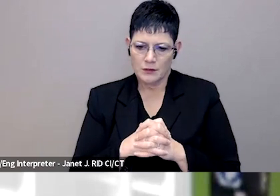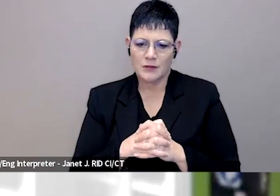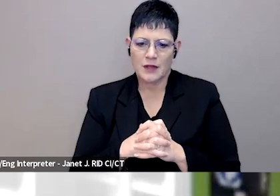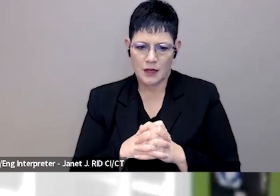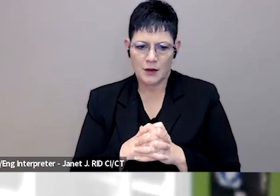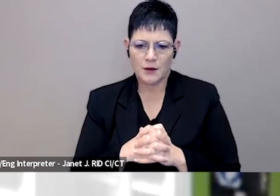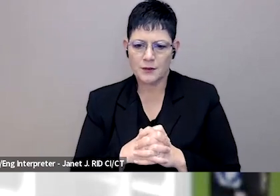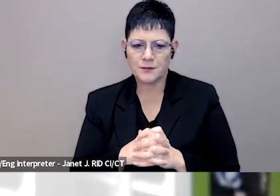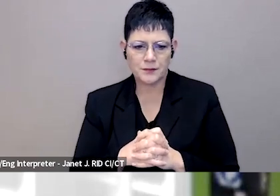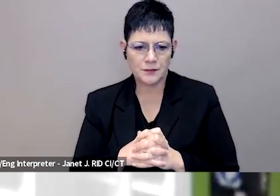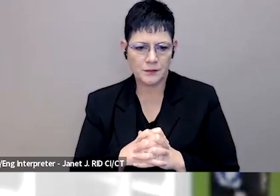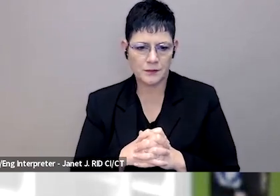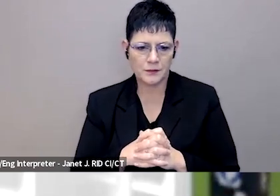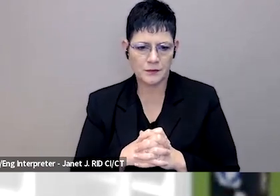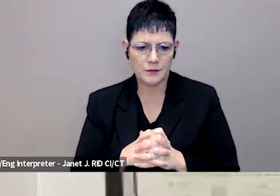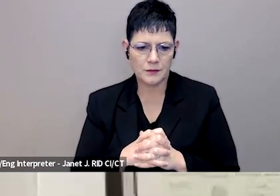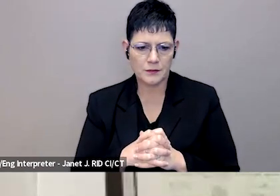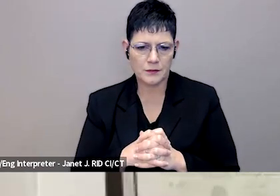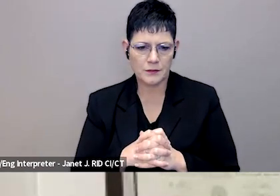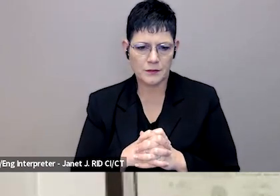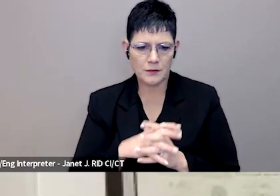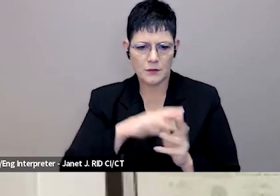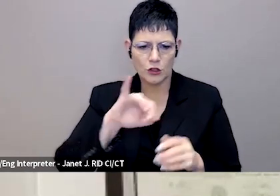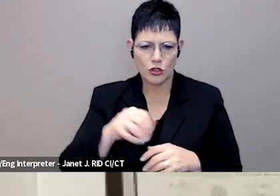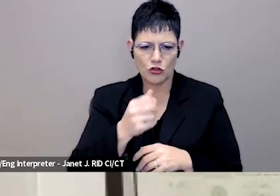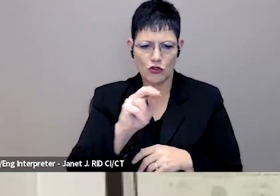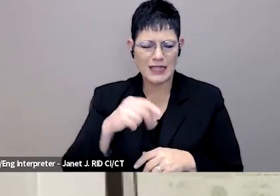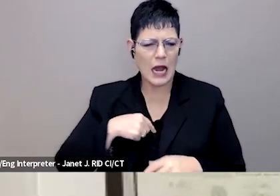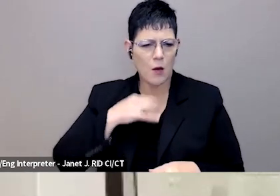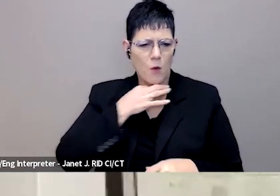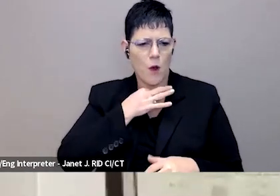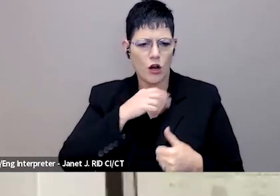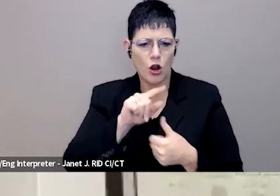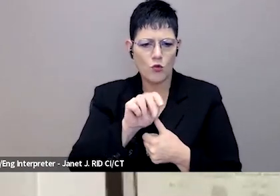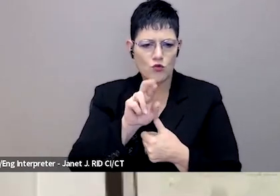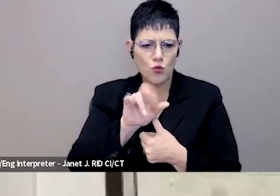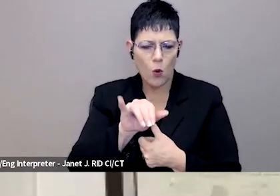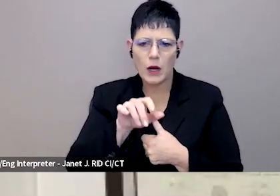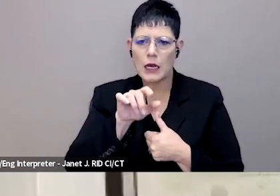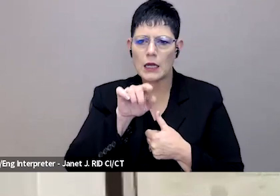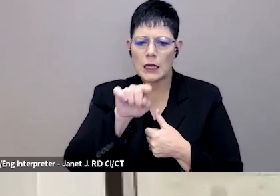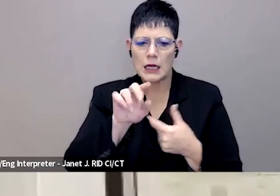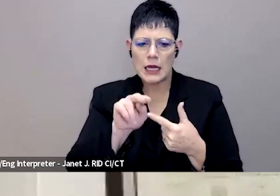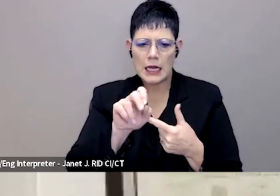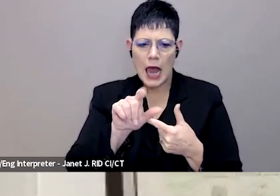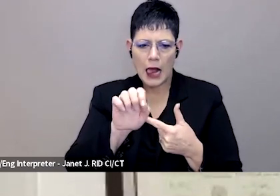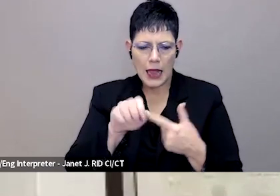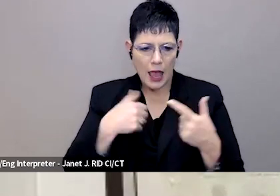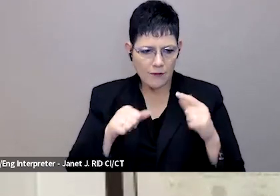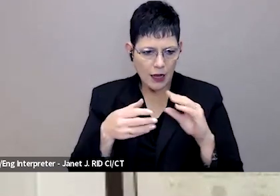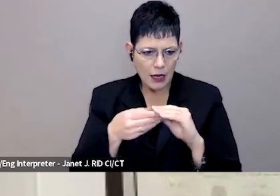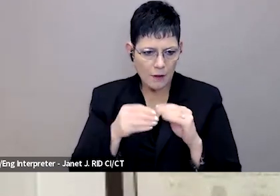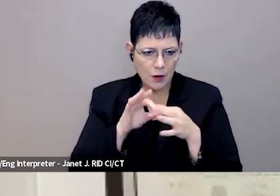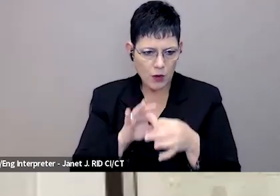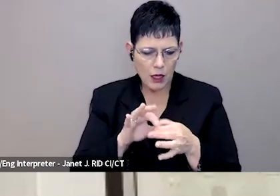Yeah, I wonder if Tori or Natalie has a comment on that.